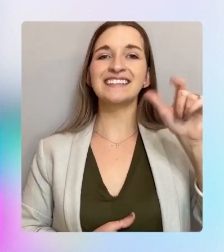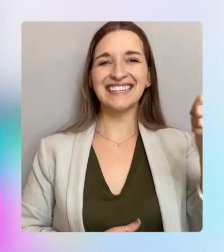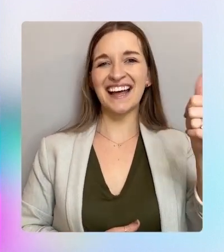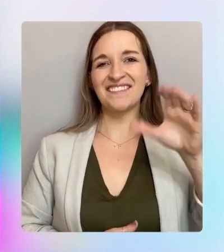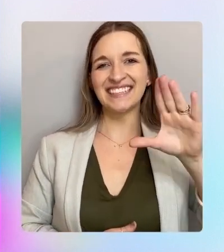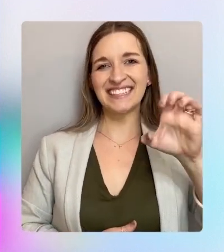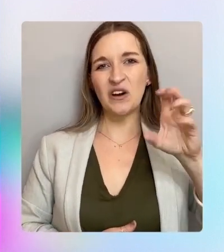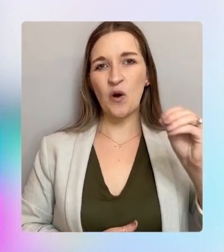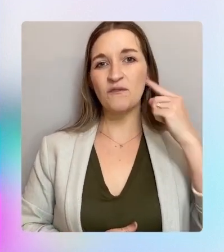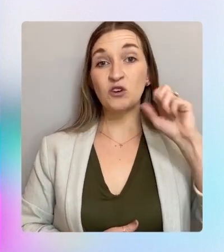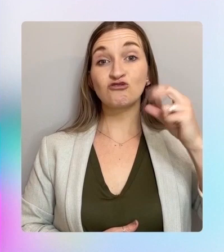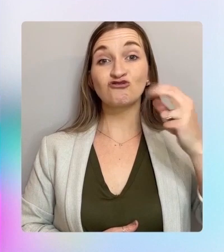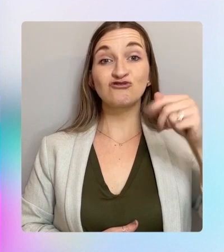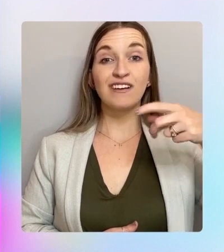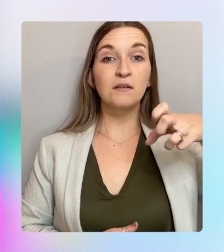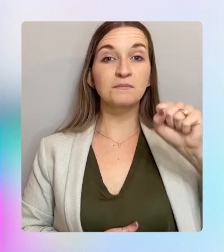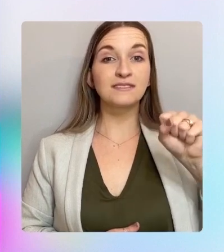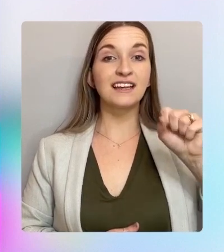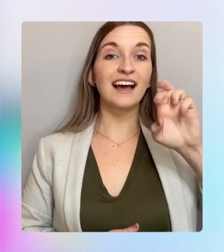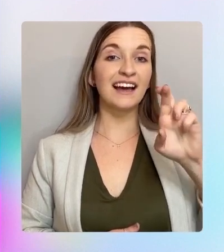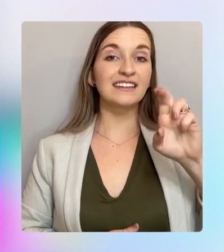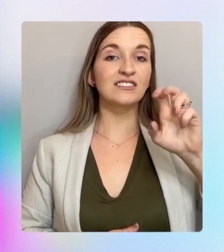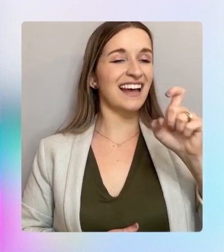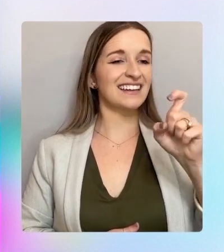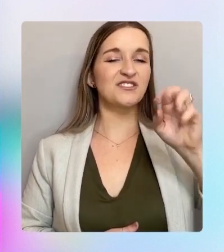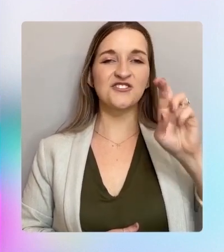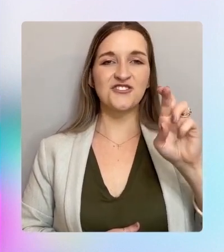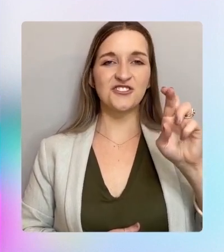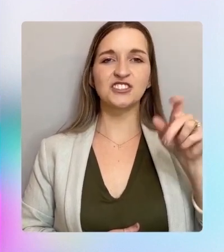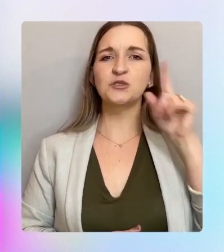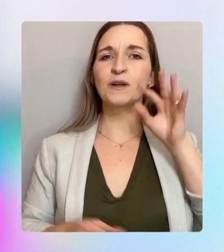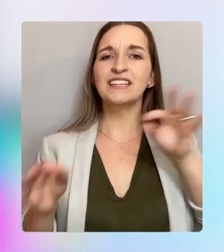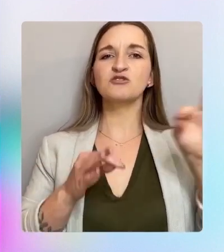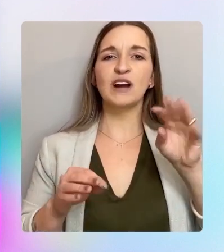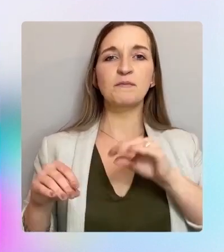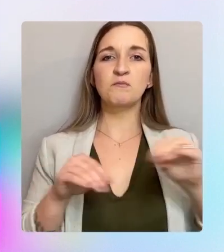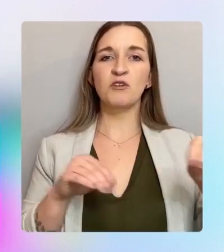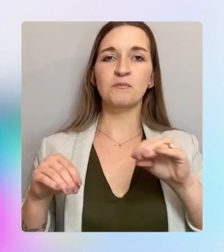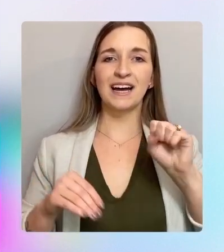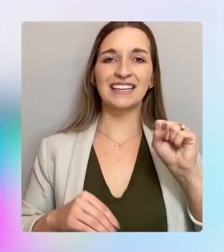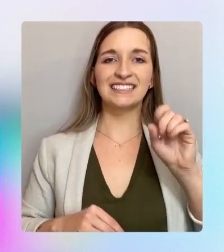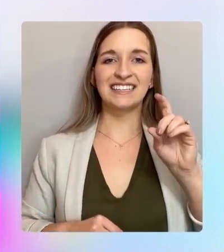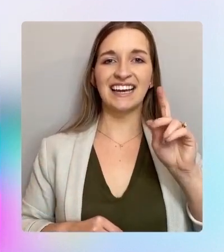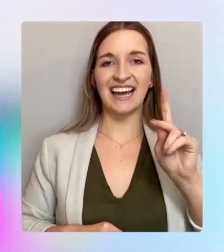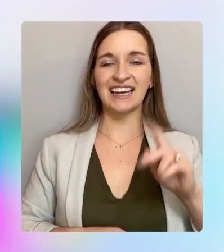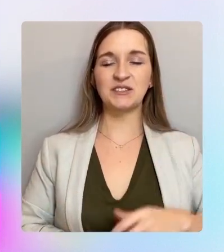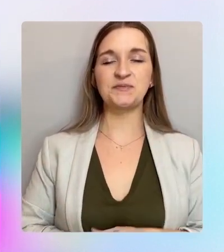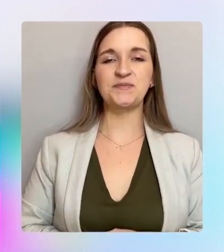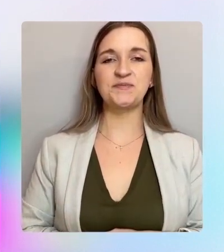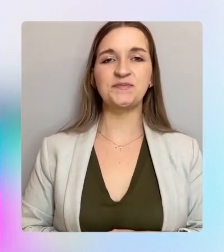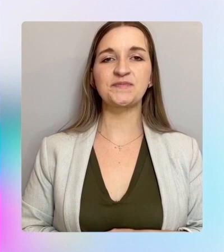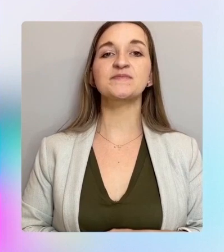CEO of ShapesXR. She will describe how they use the Movement SDK.